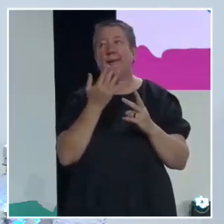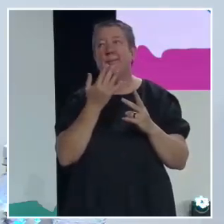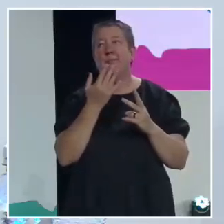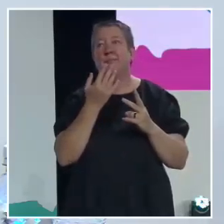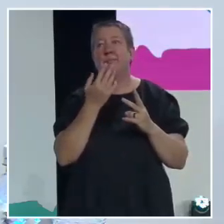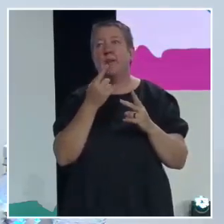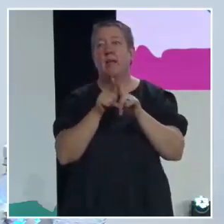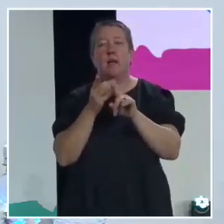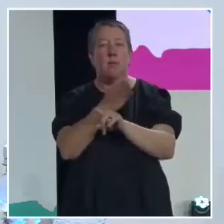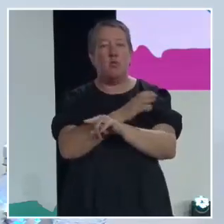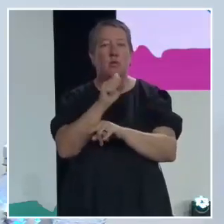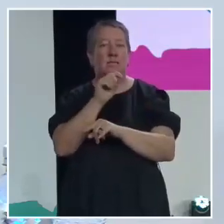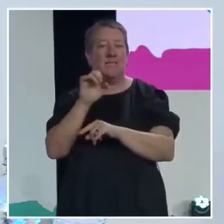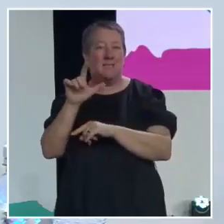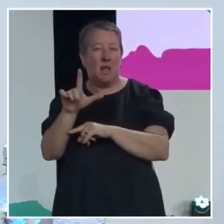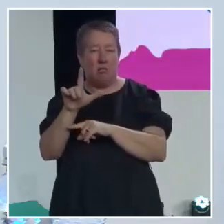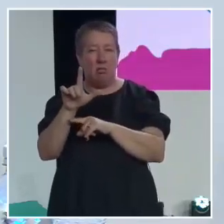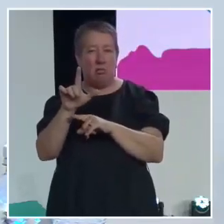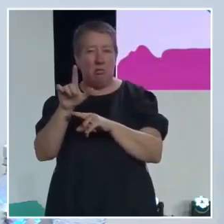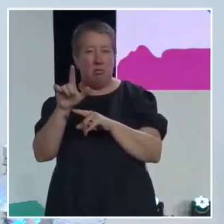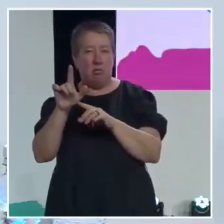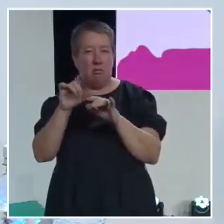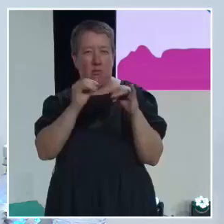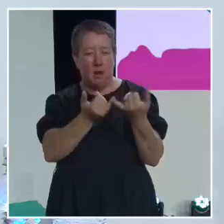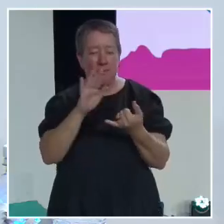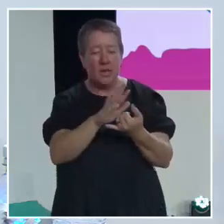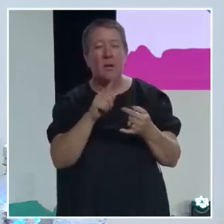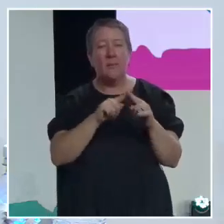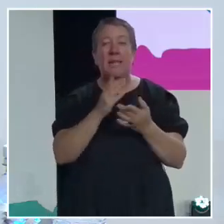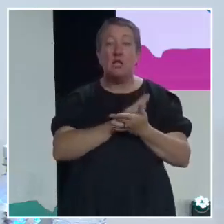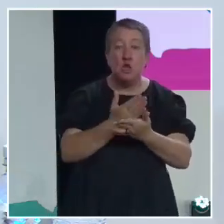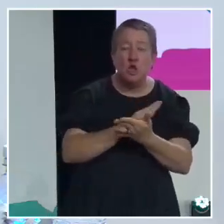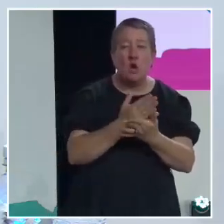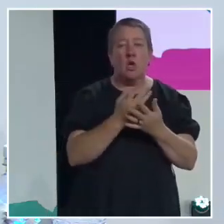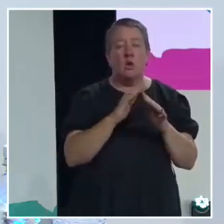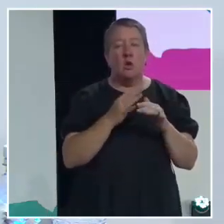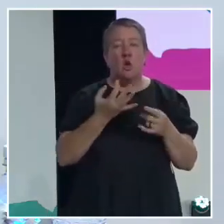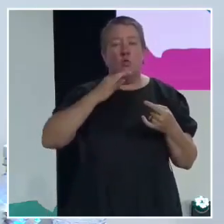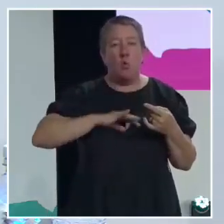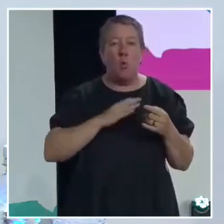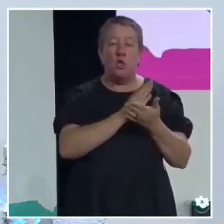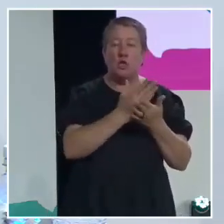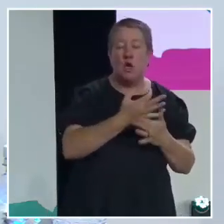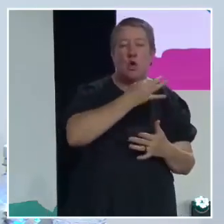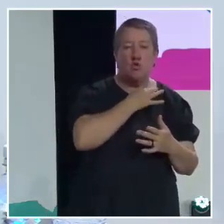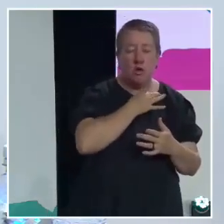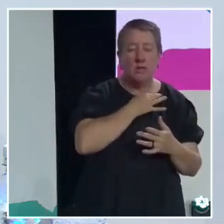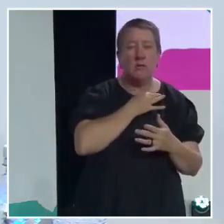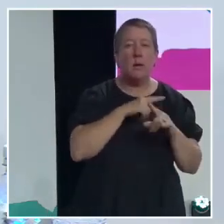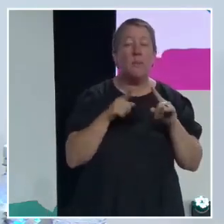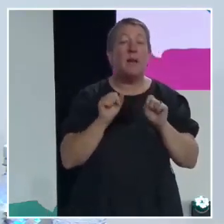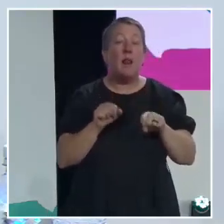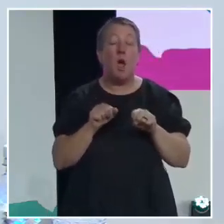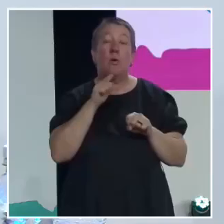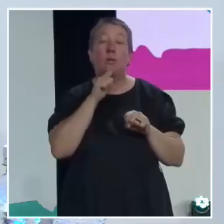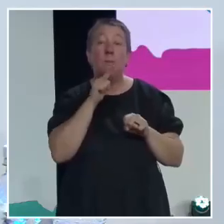also saying this is truly about sharing risk, sharing rewards, helping to direct investments towards the biggest problems of our time, but allowing the